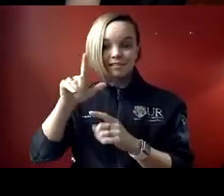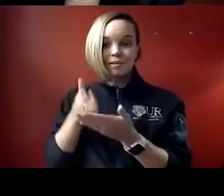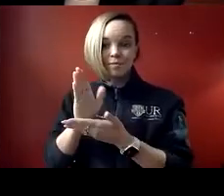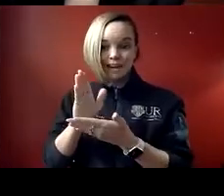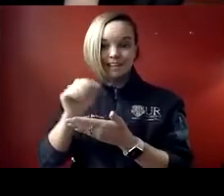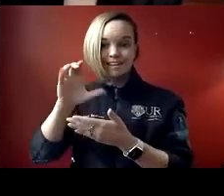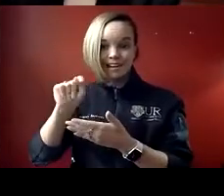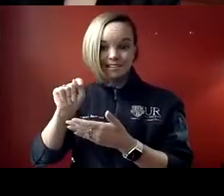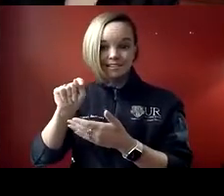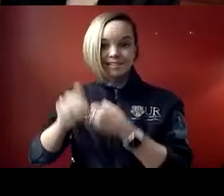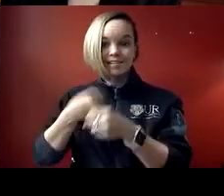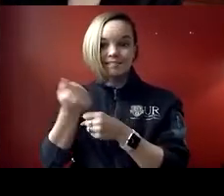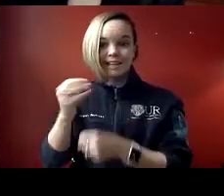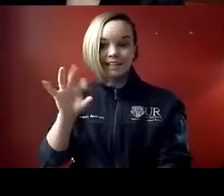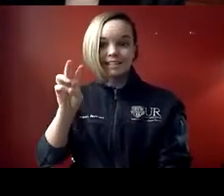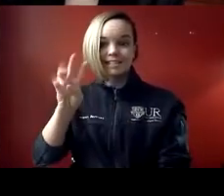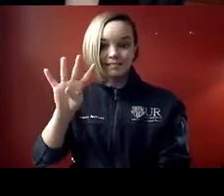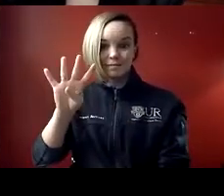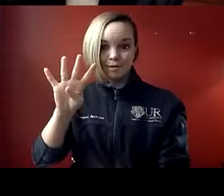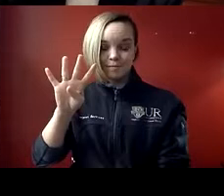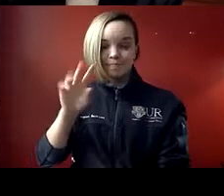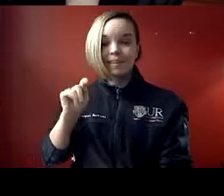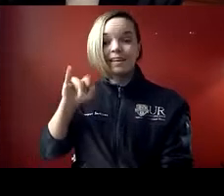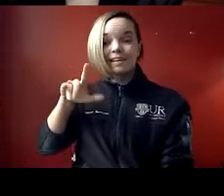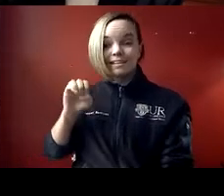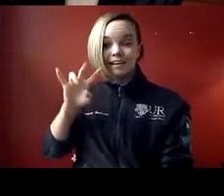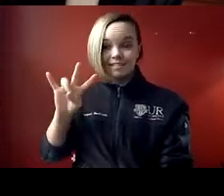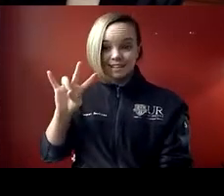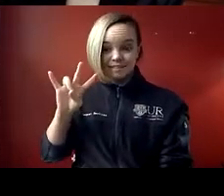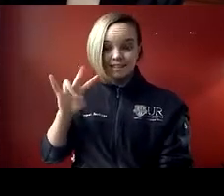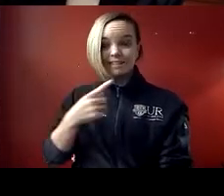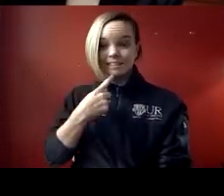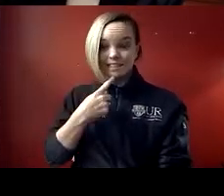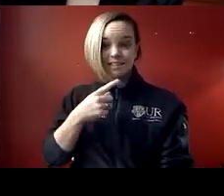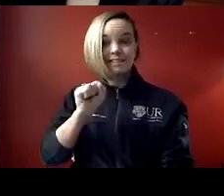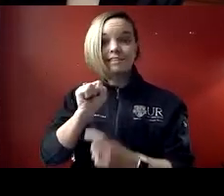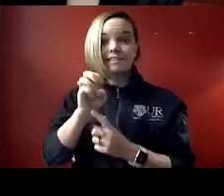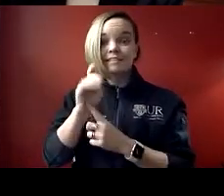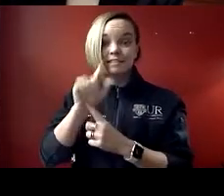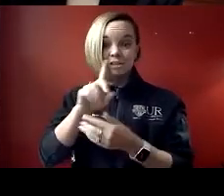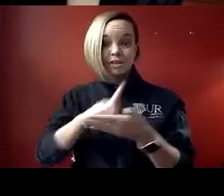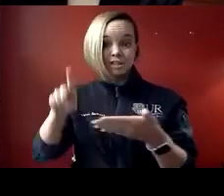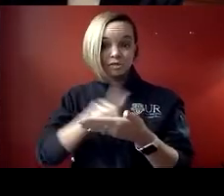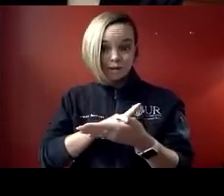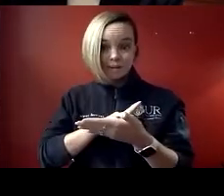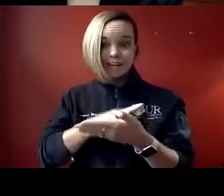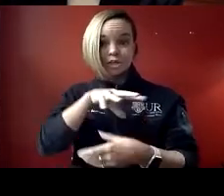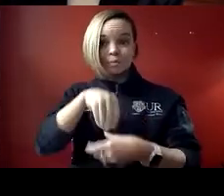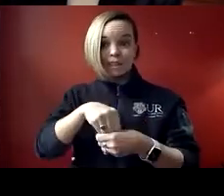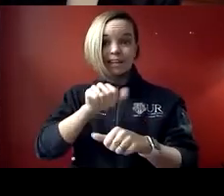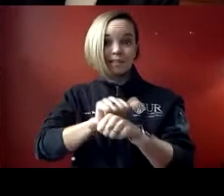1964. And Title VII prohibited sexual discrimination in employment.